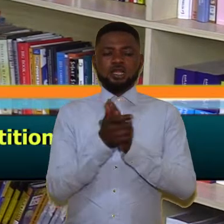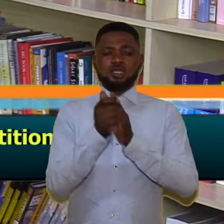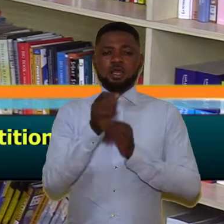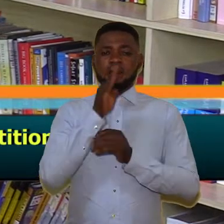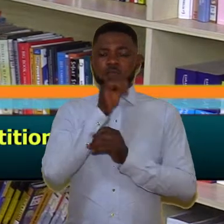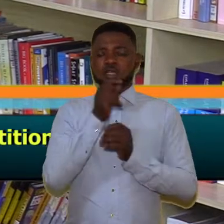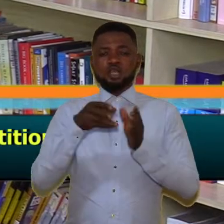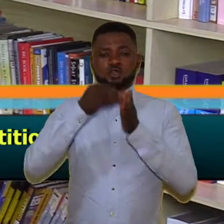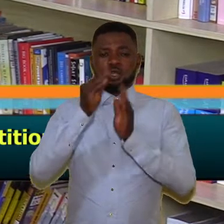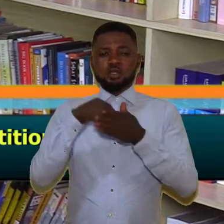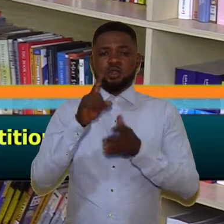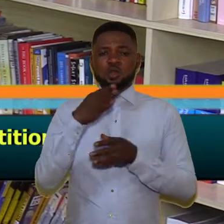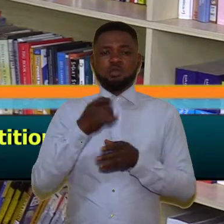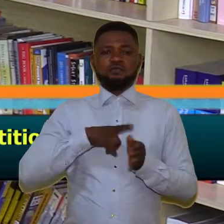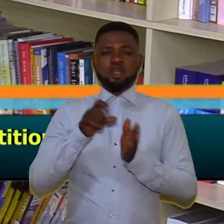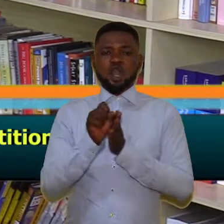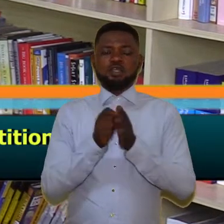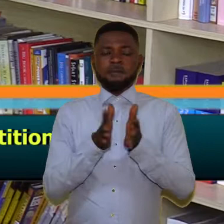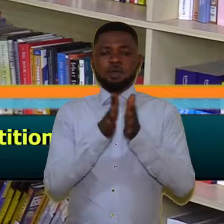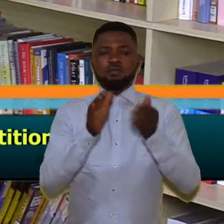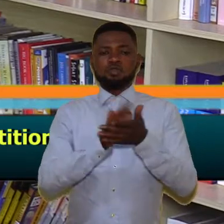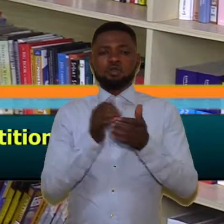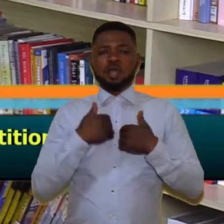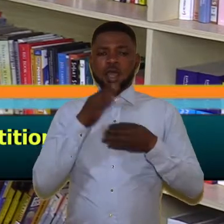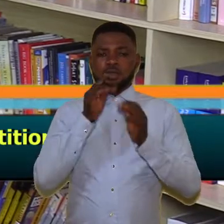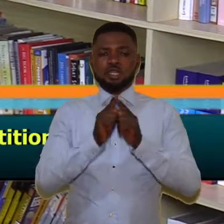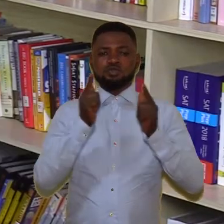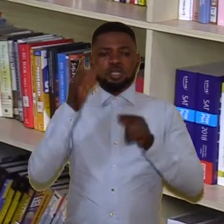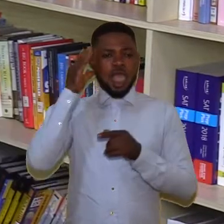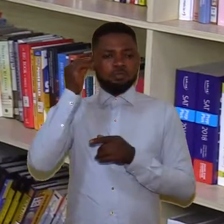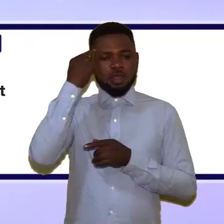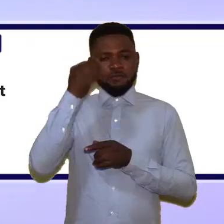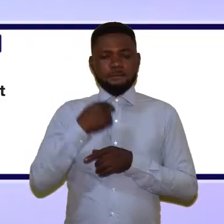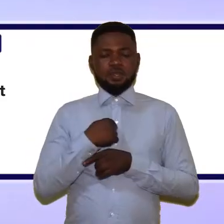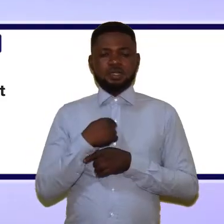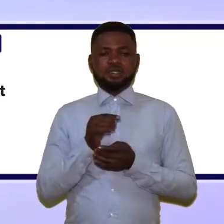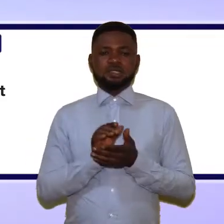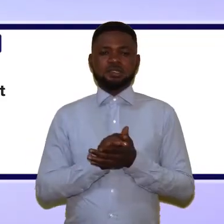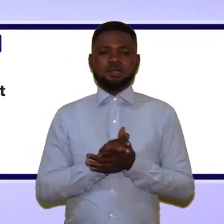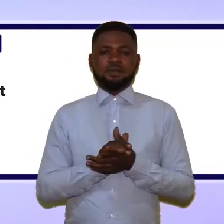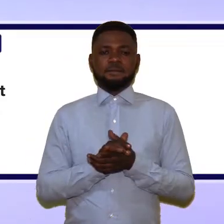skills. Being a student in one of the Lagos State Public Schools has been a great experience for me.